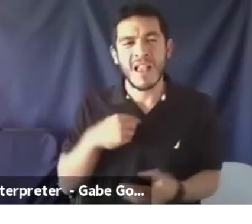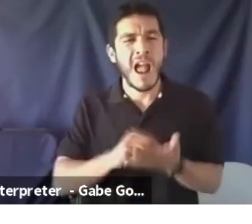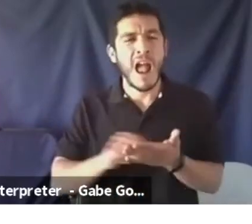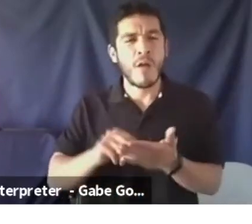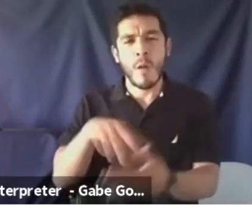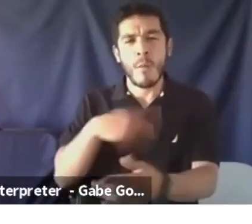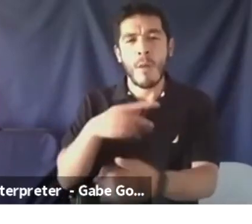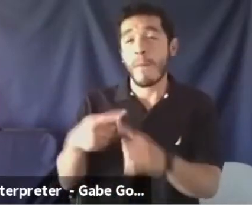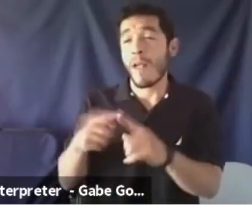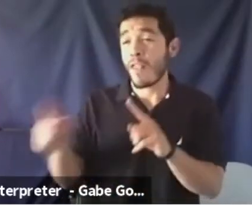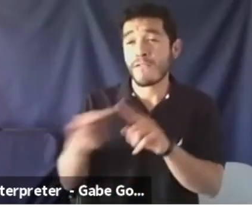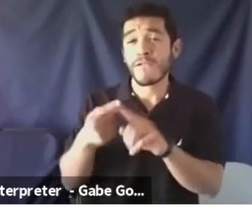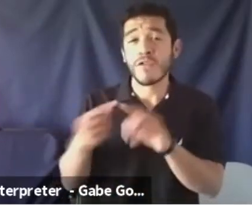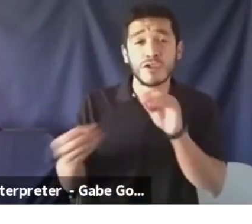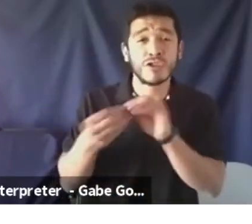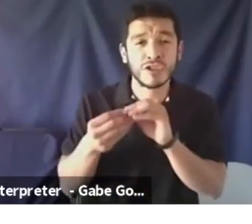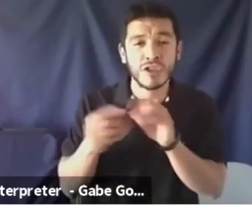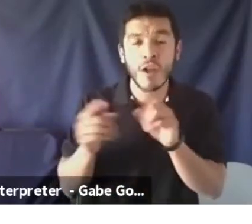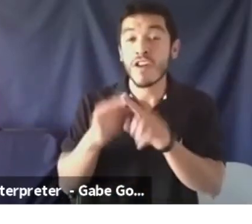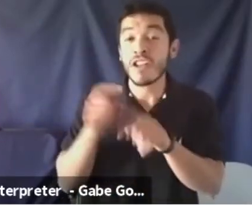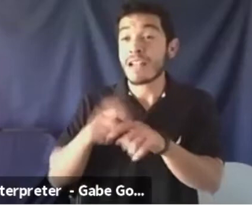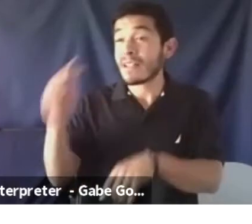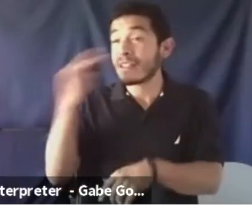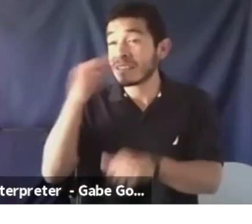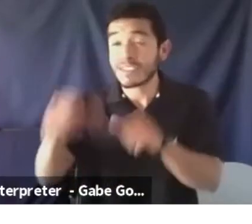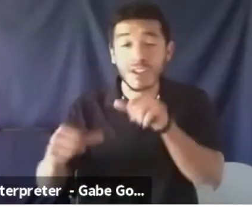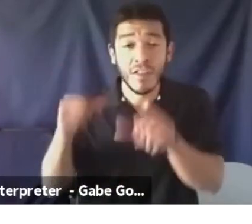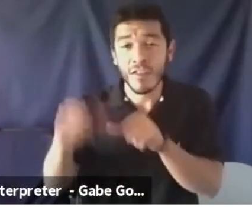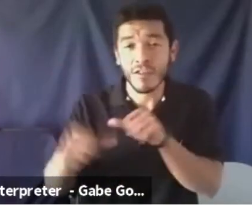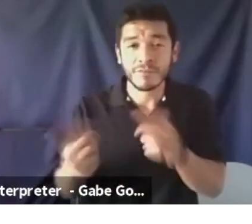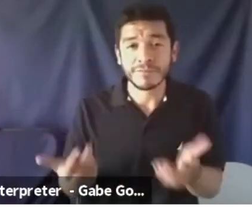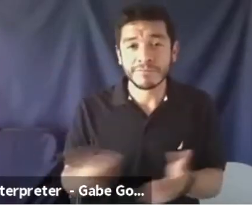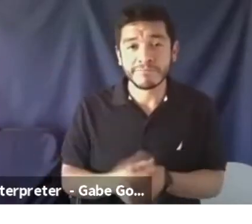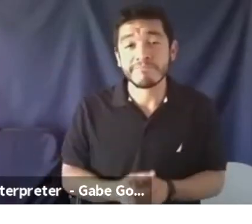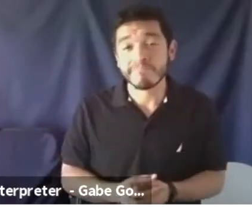kiss, the first time they see each other. Yeah.